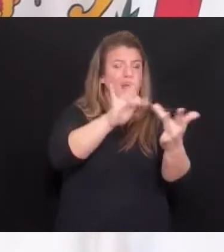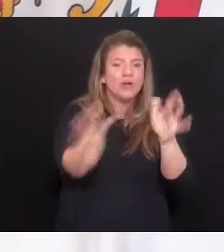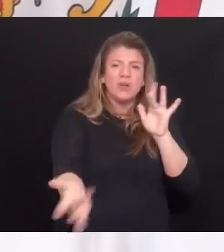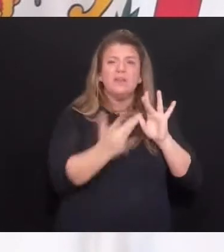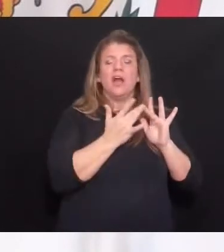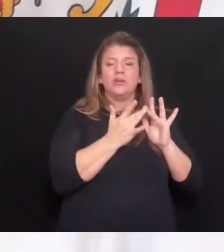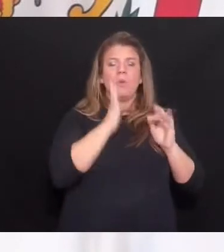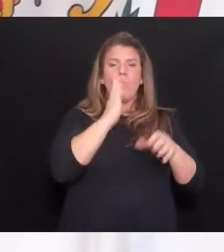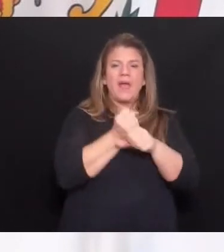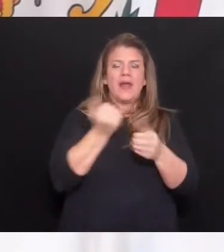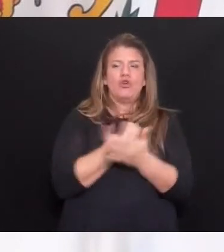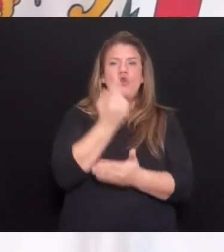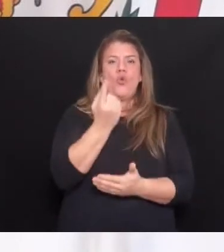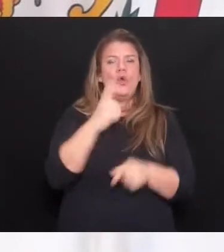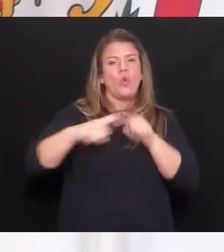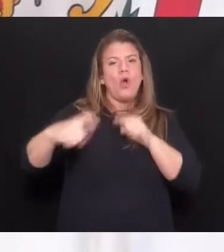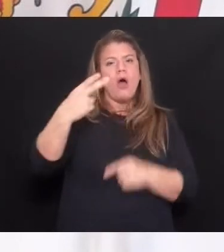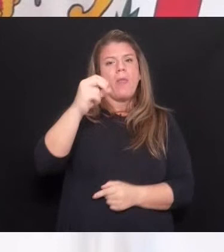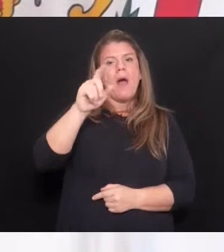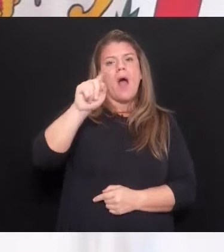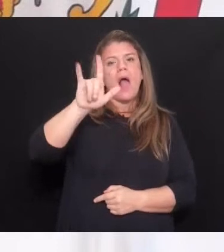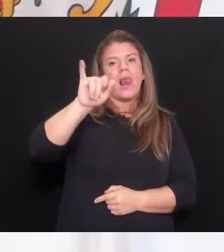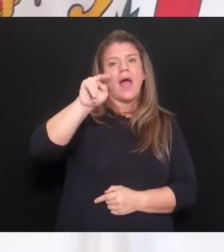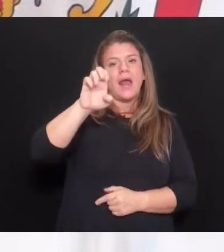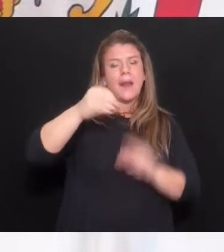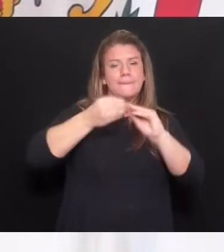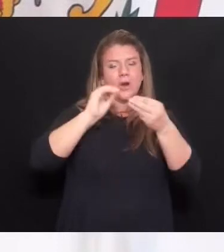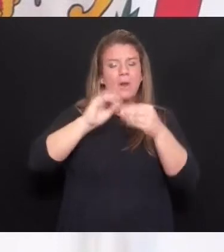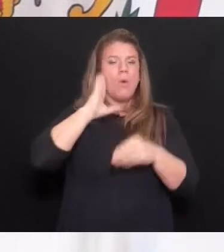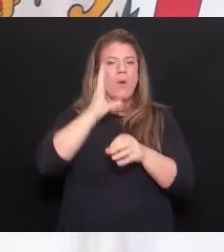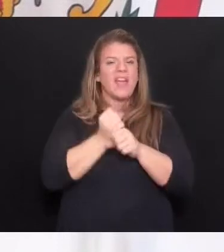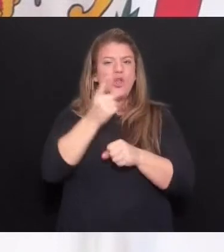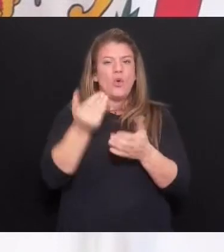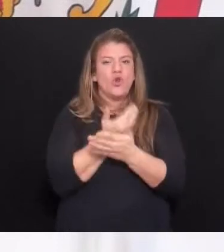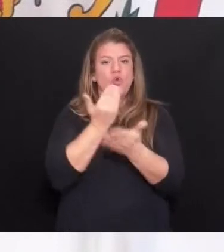card. Just call into our hotline there number, and we'll get you a new card.